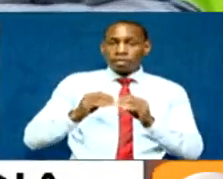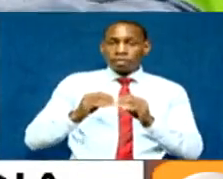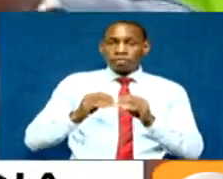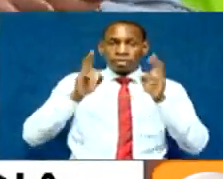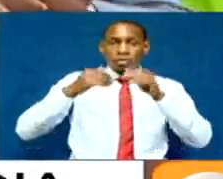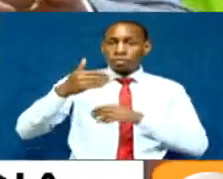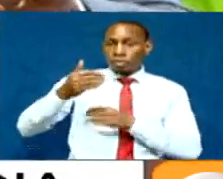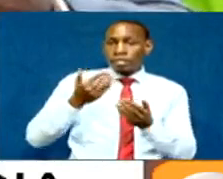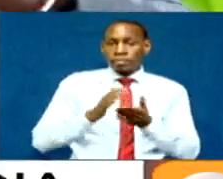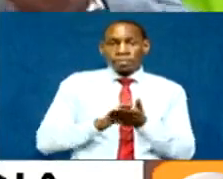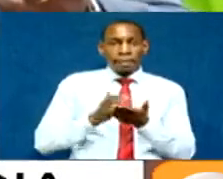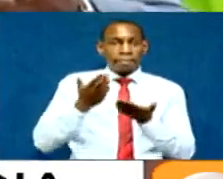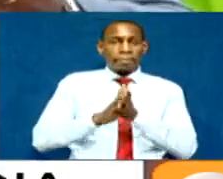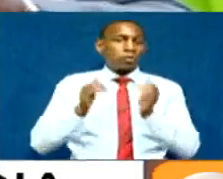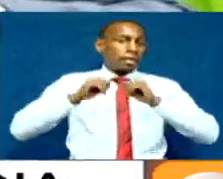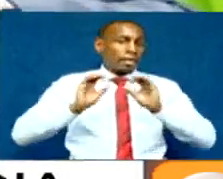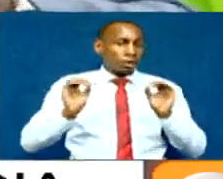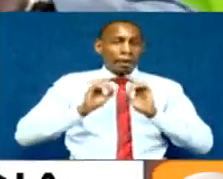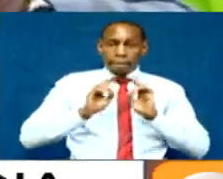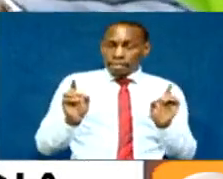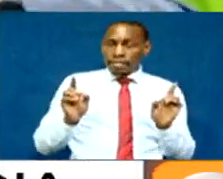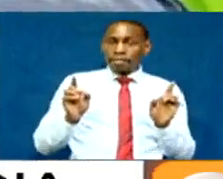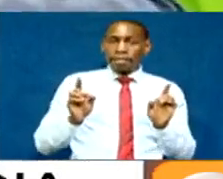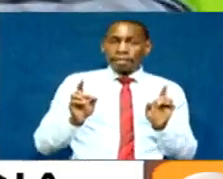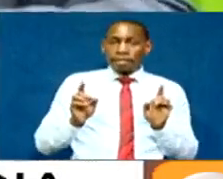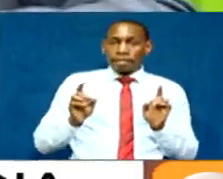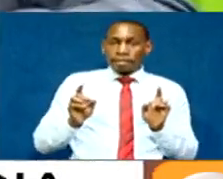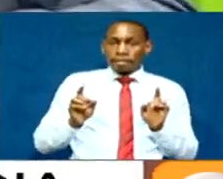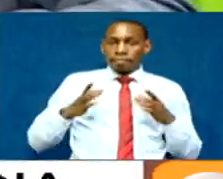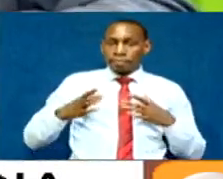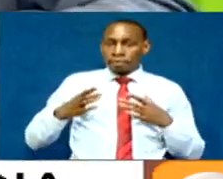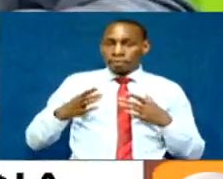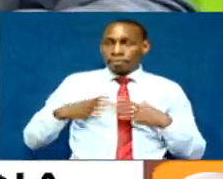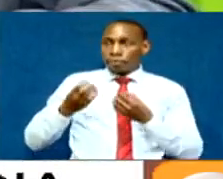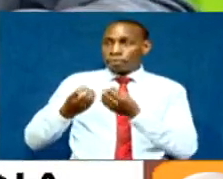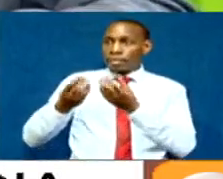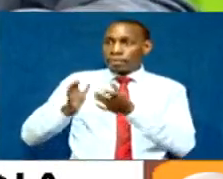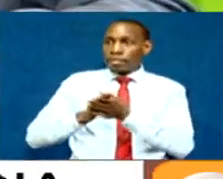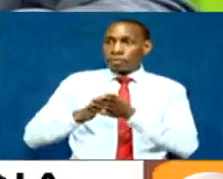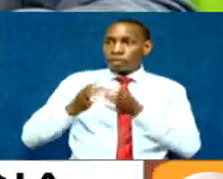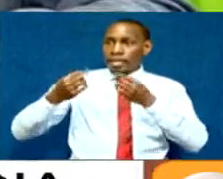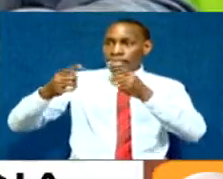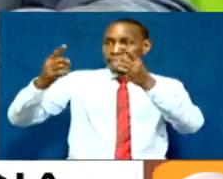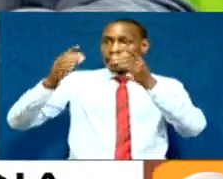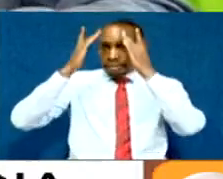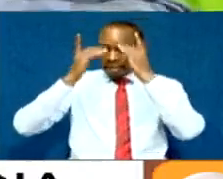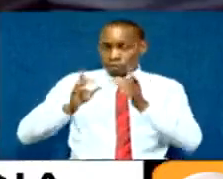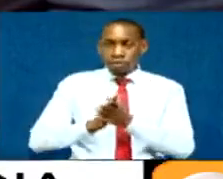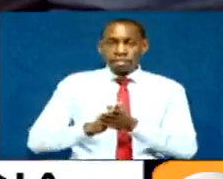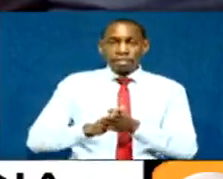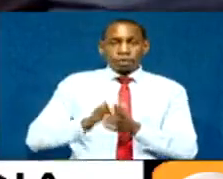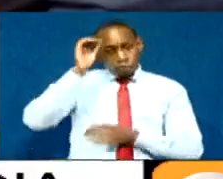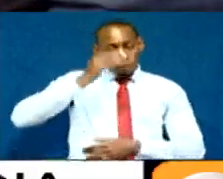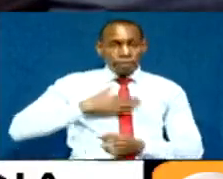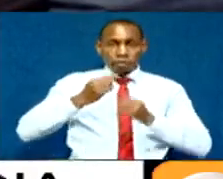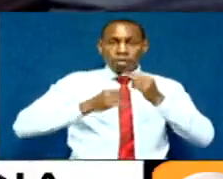issues. It could be have some differences, but the majority carry the day. And to me, that's how